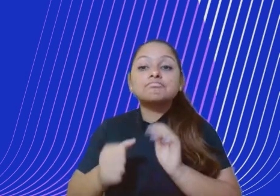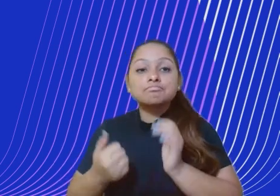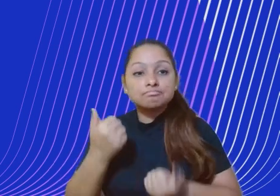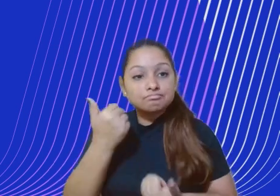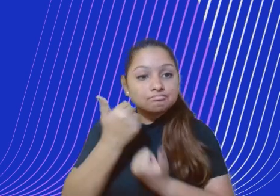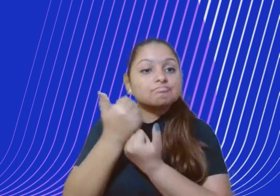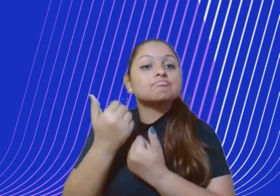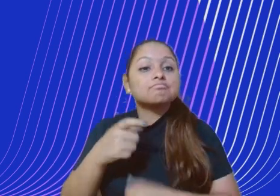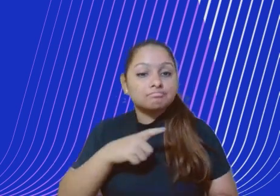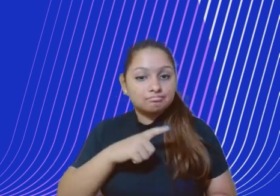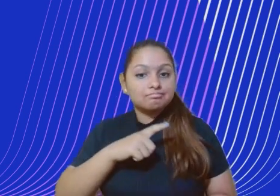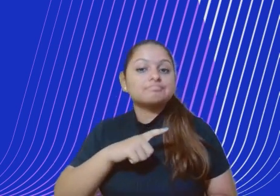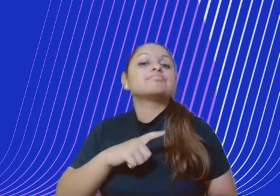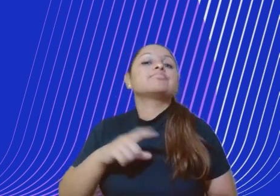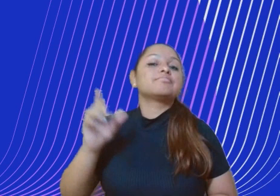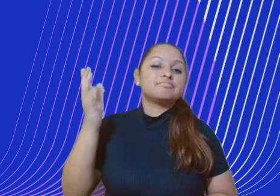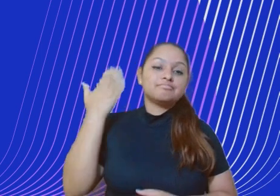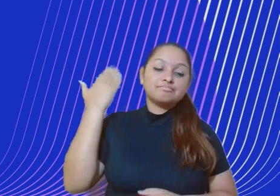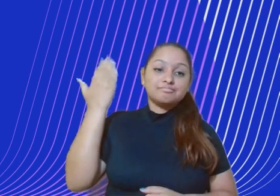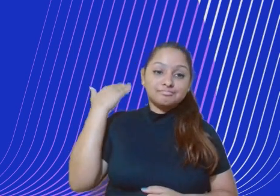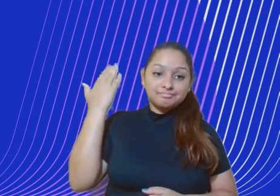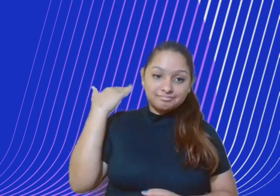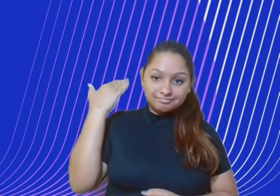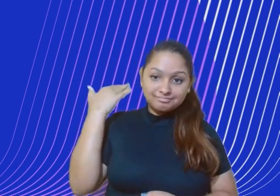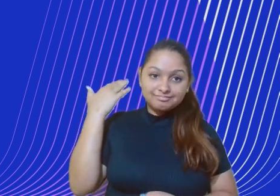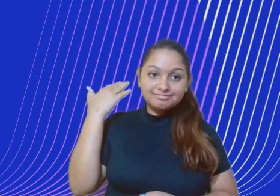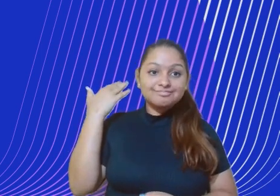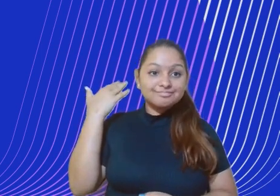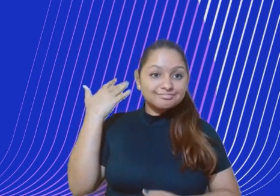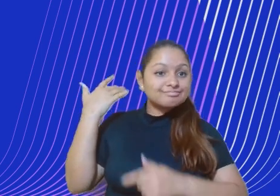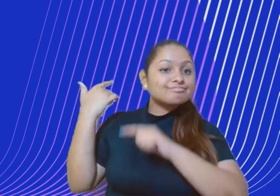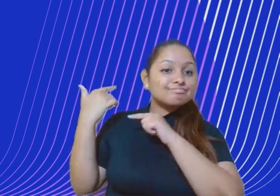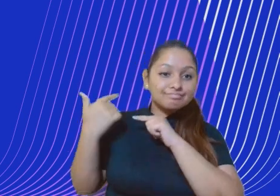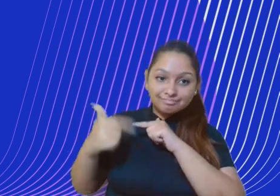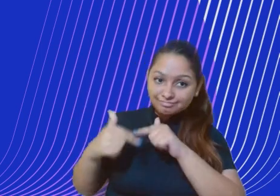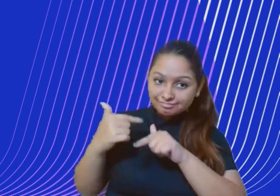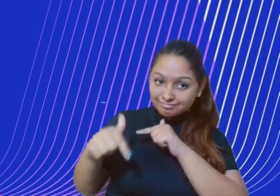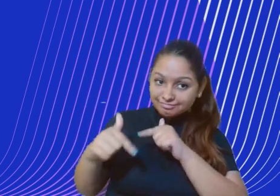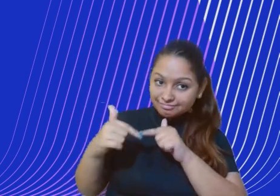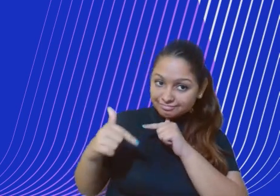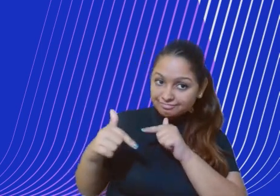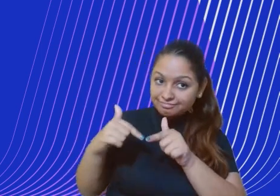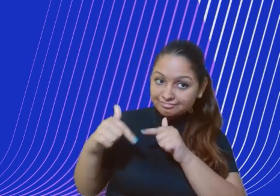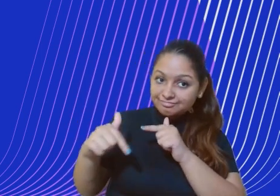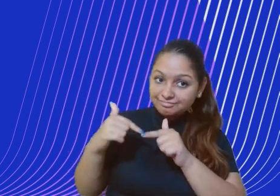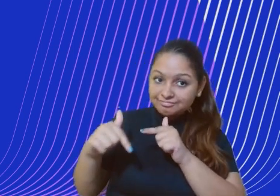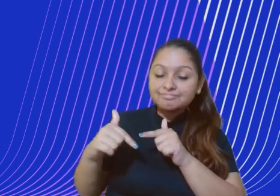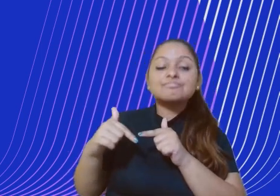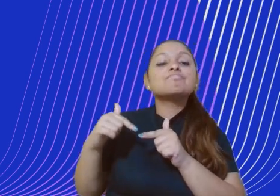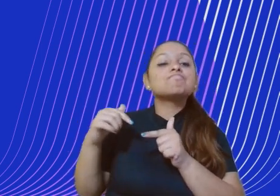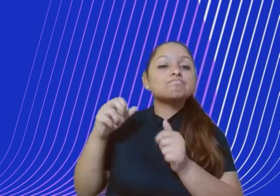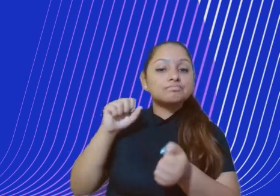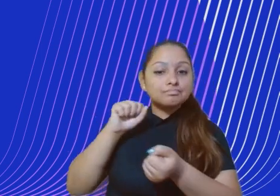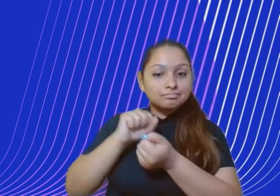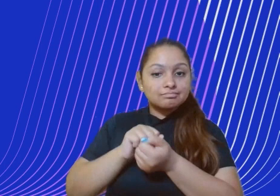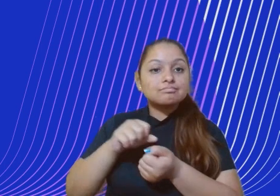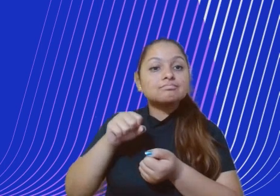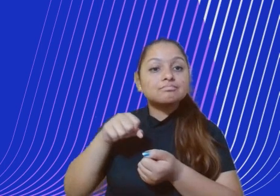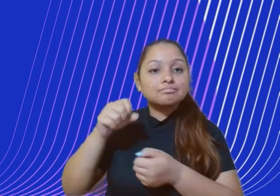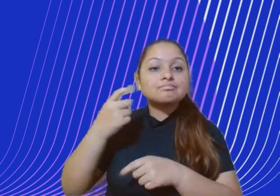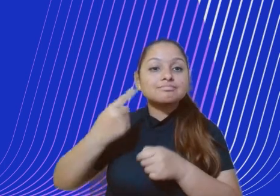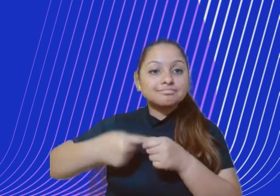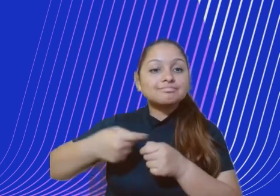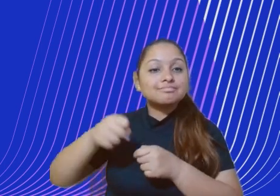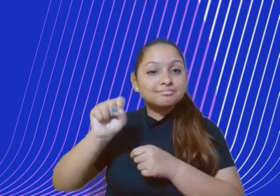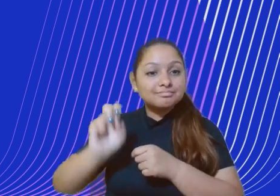of the relationship as a tradition that we have between Suzano and CIMATEC. This project is going to be coordinated